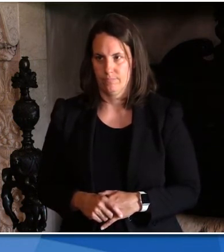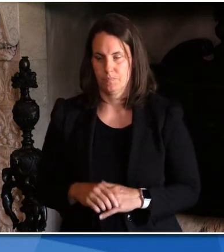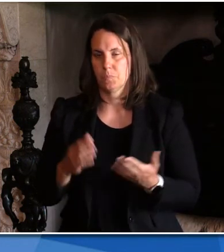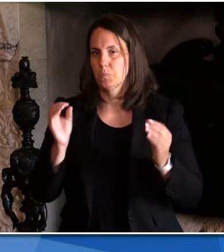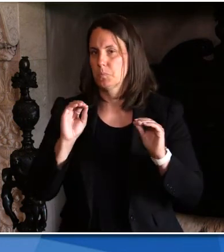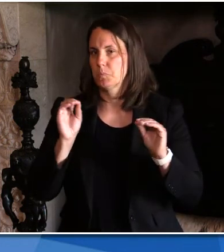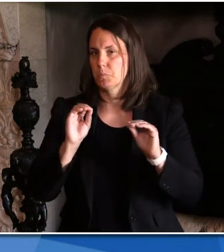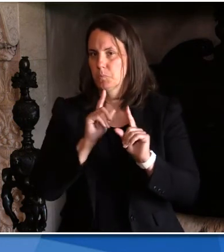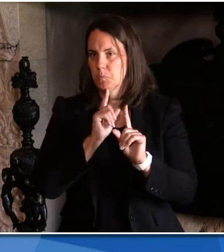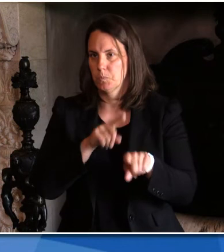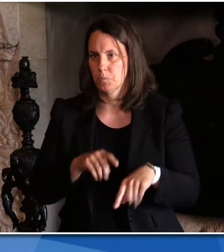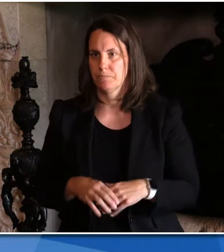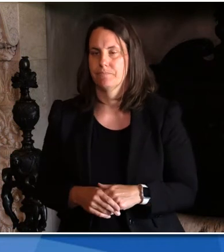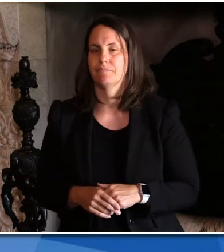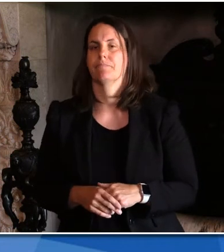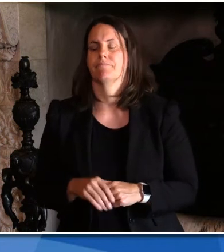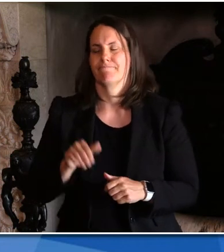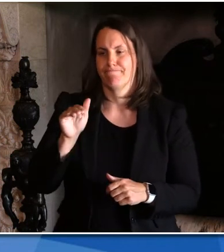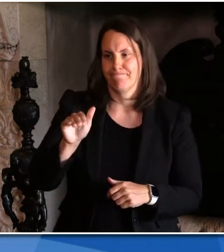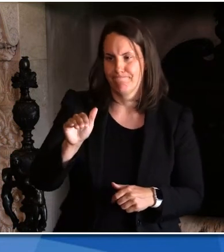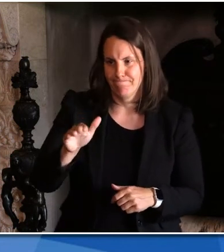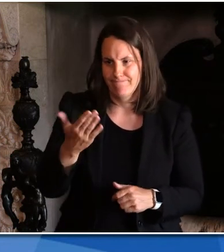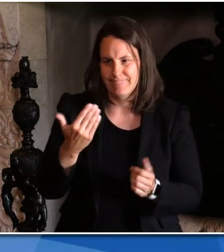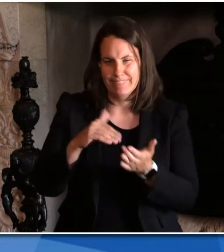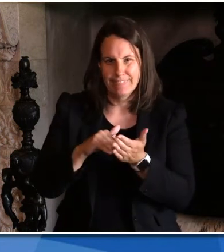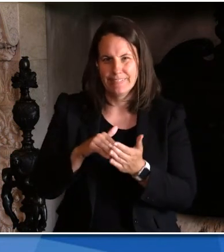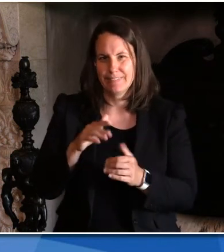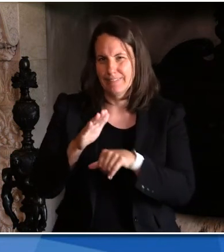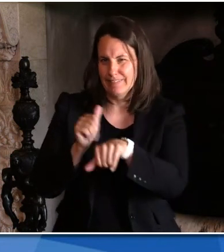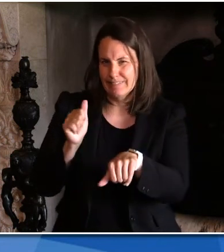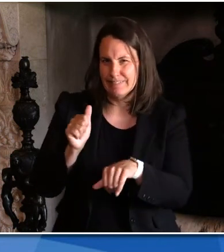And a reminder, *6 to unmute your phone. Courtney Garish.